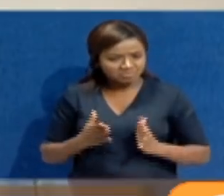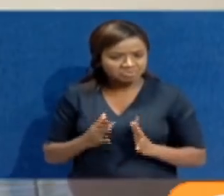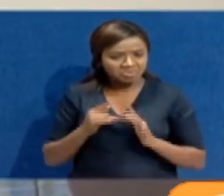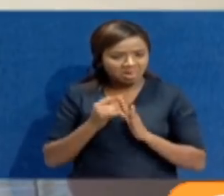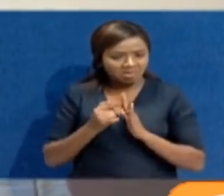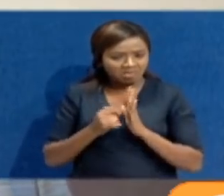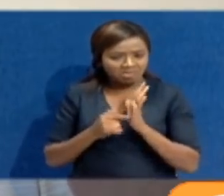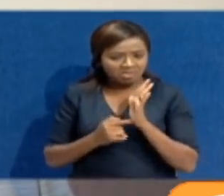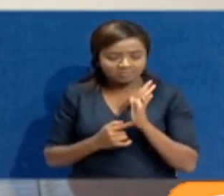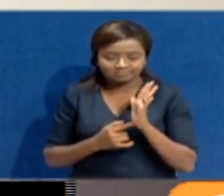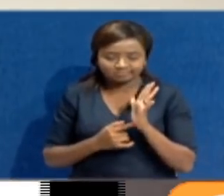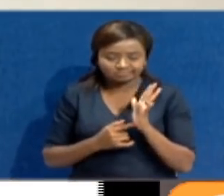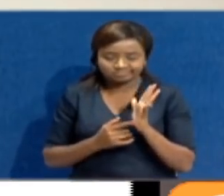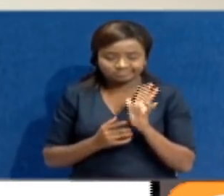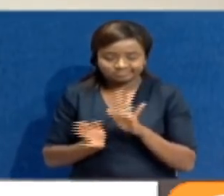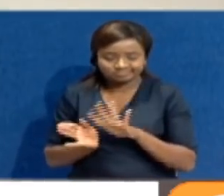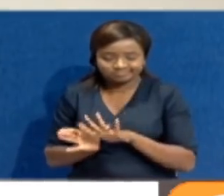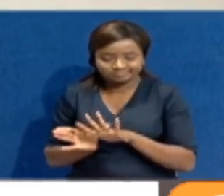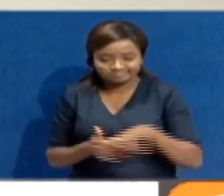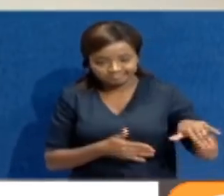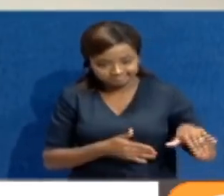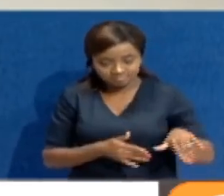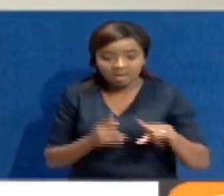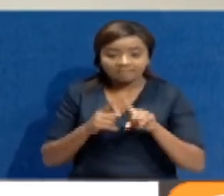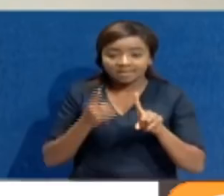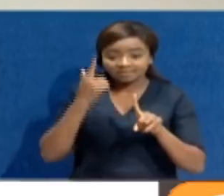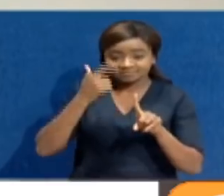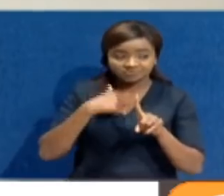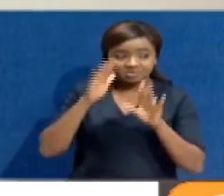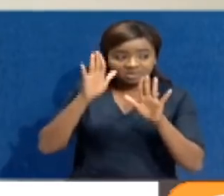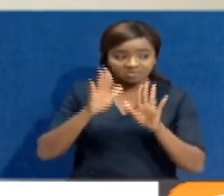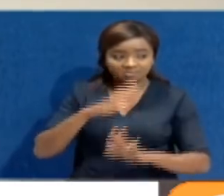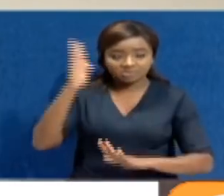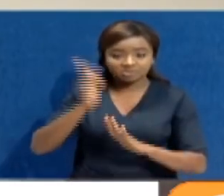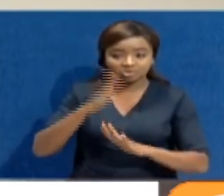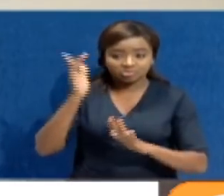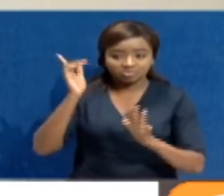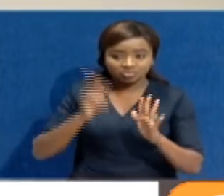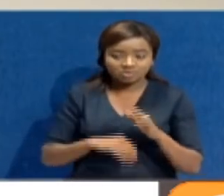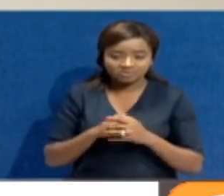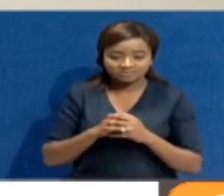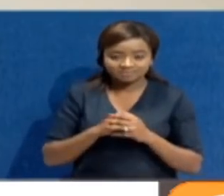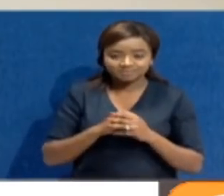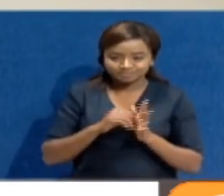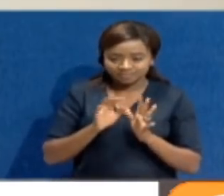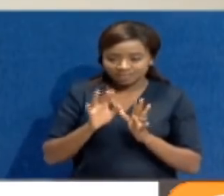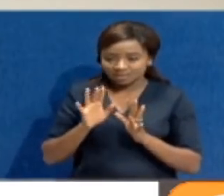what happened to him today. But I think what is crucial to me is that the style of